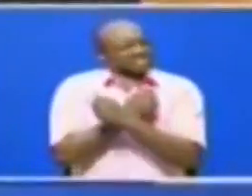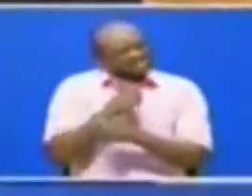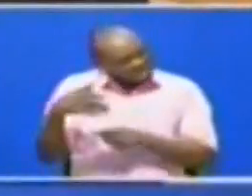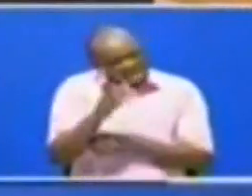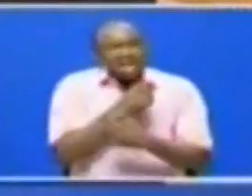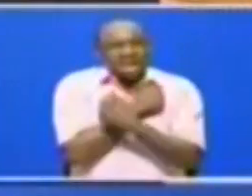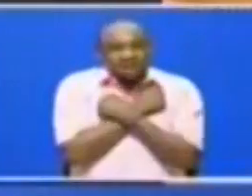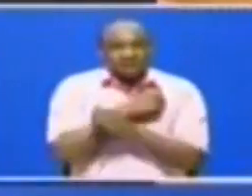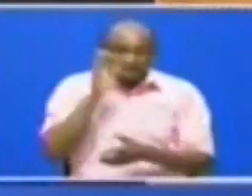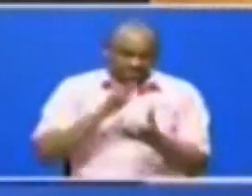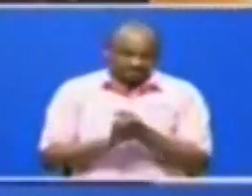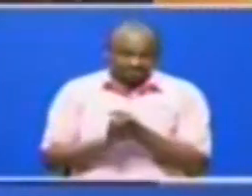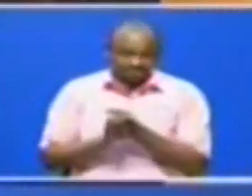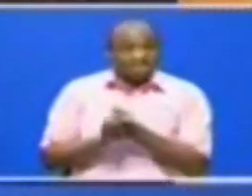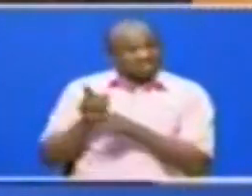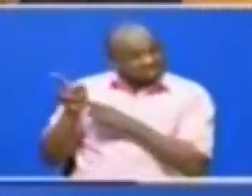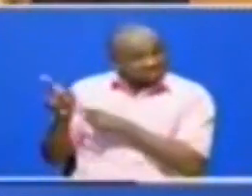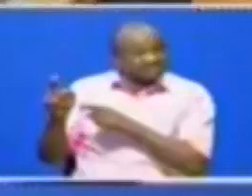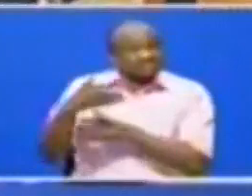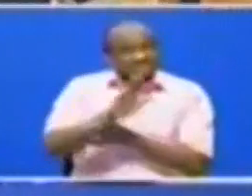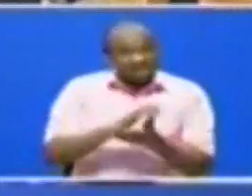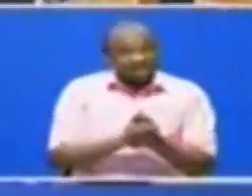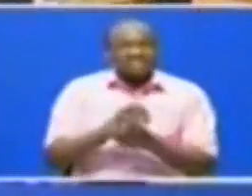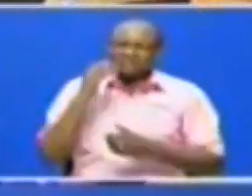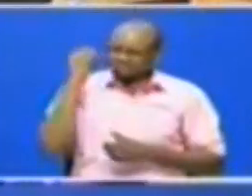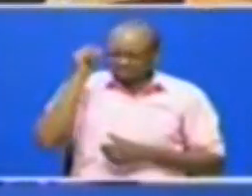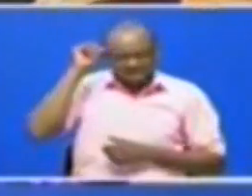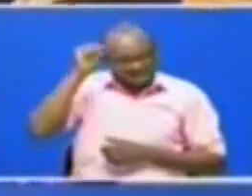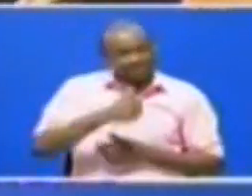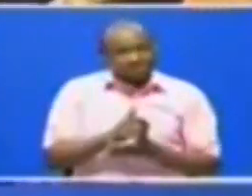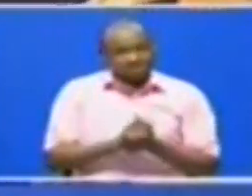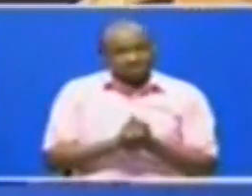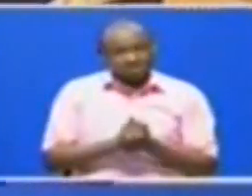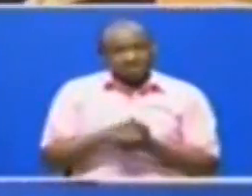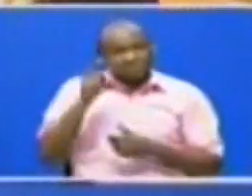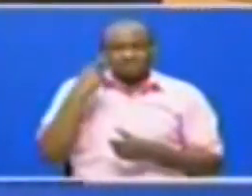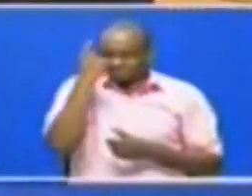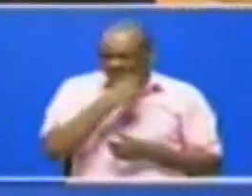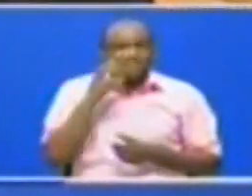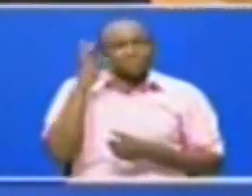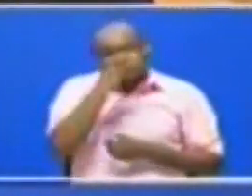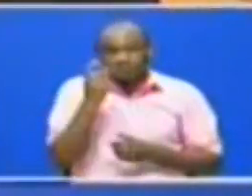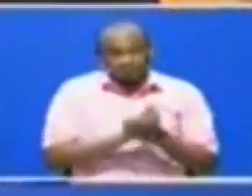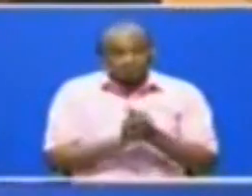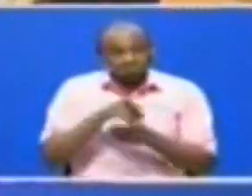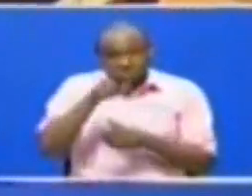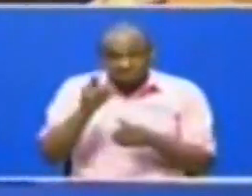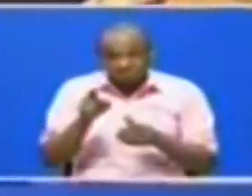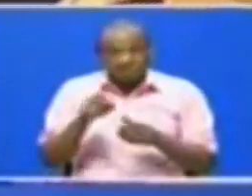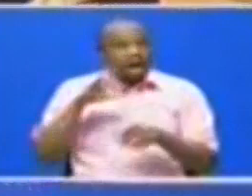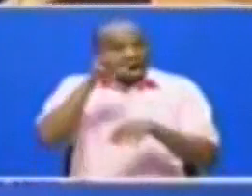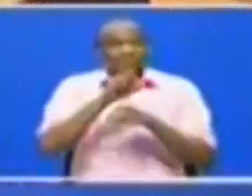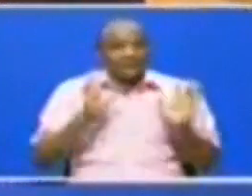all. Royal Bopa alikuwa nyoka, very smart. Naye ni malitati. Yeye akwangi naye